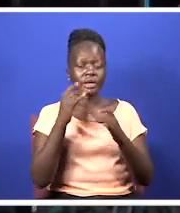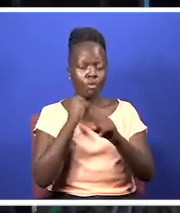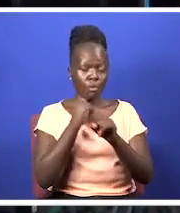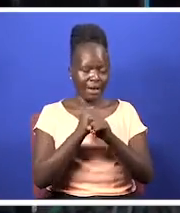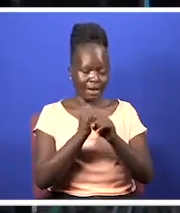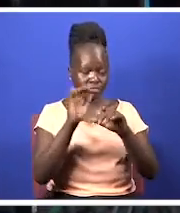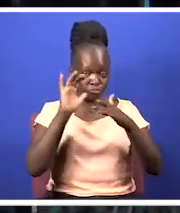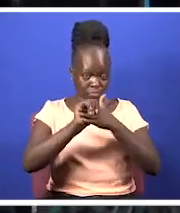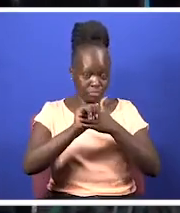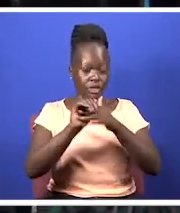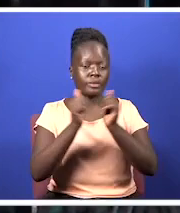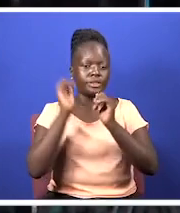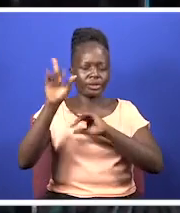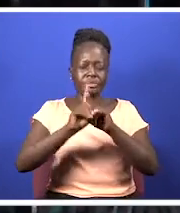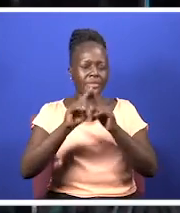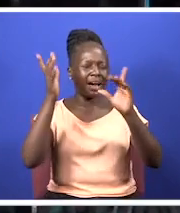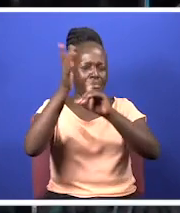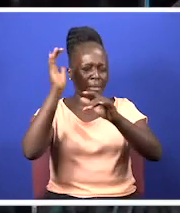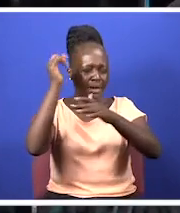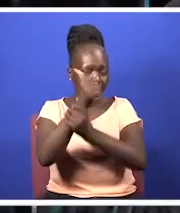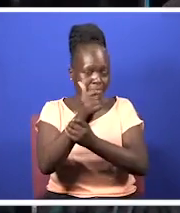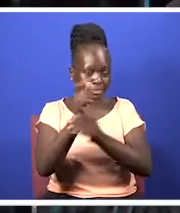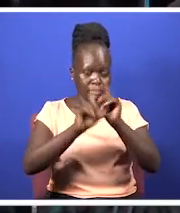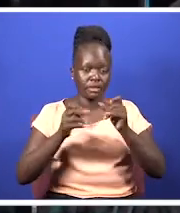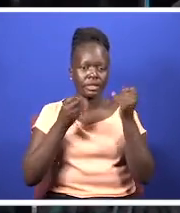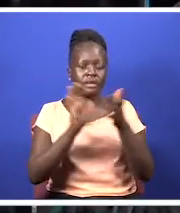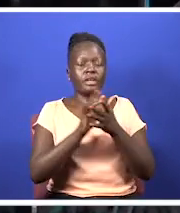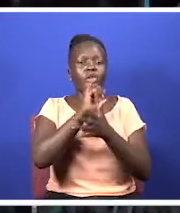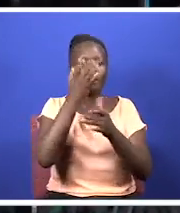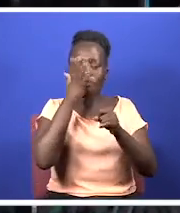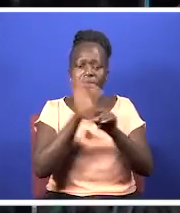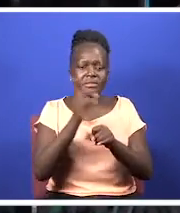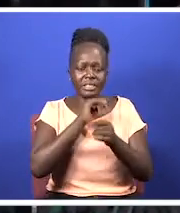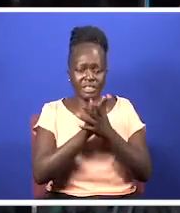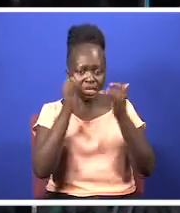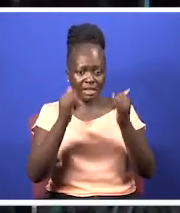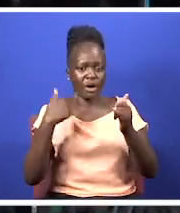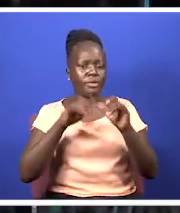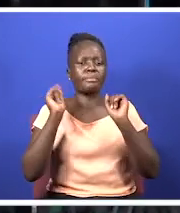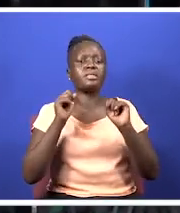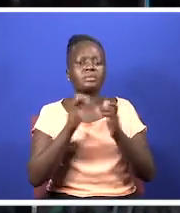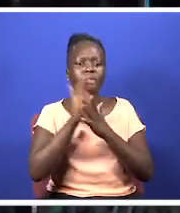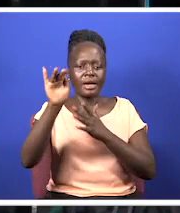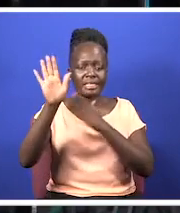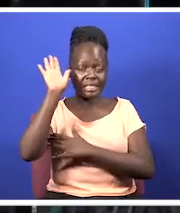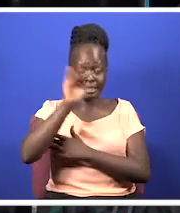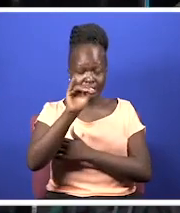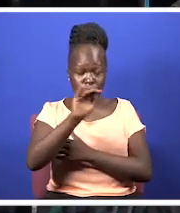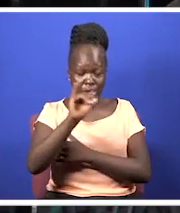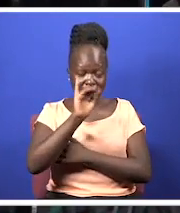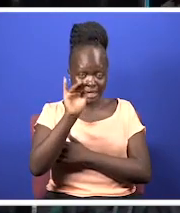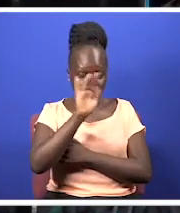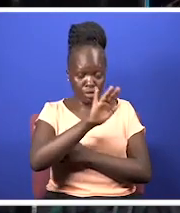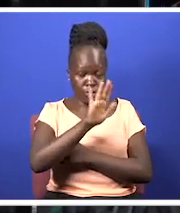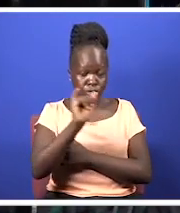coheirs with you. As Abraham, O Lord God Almighty, was given those promises, now we can claim them by faith in